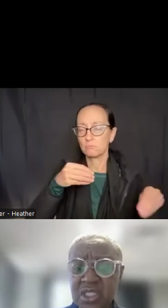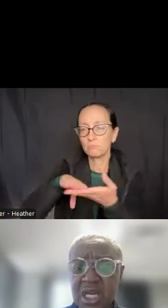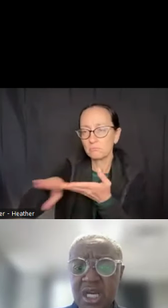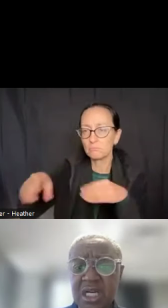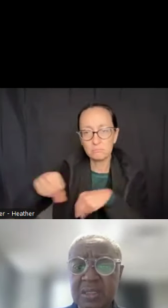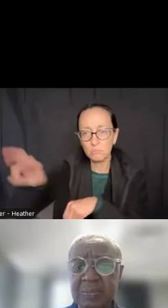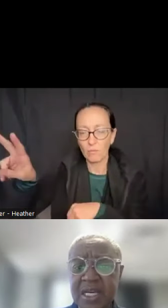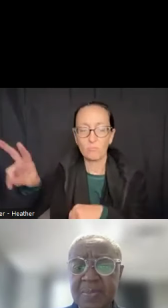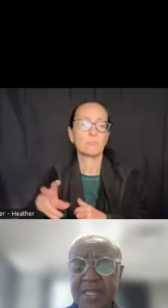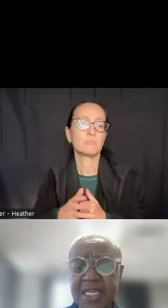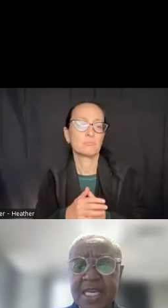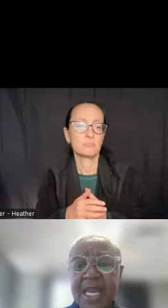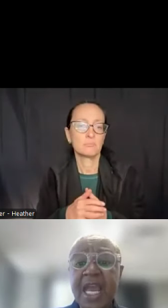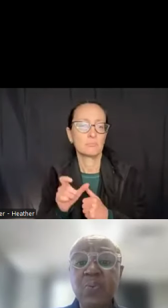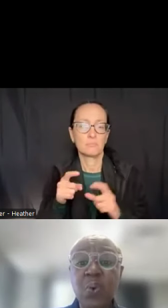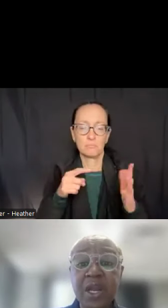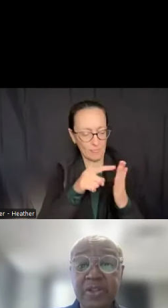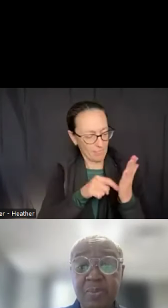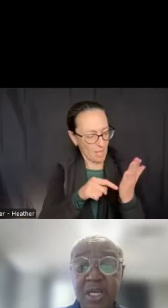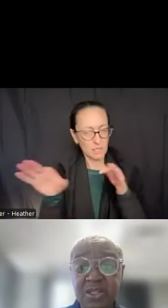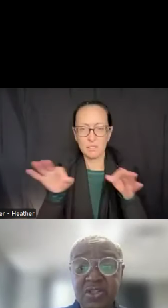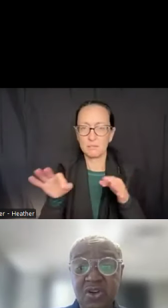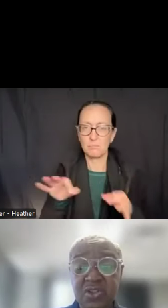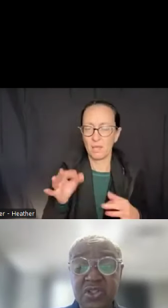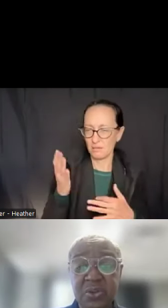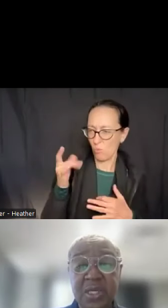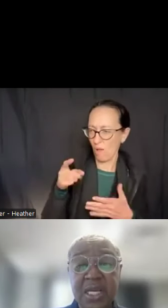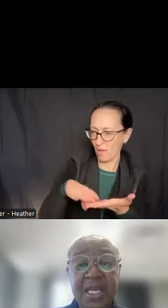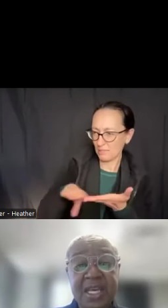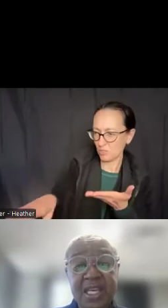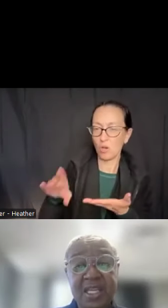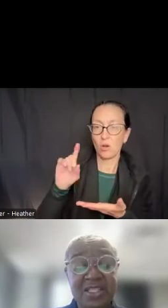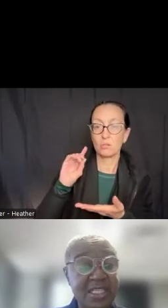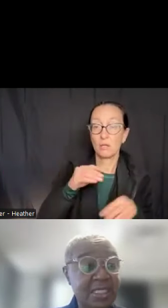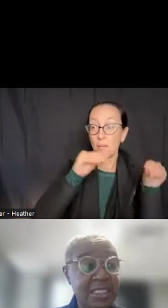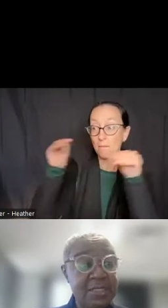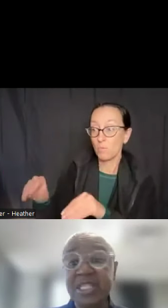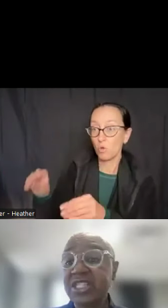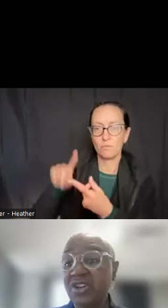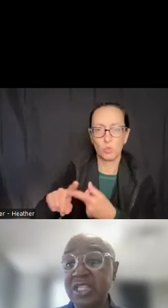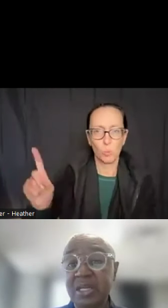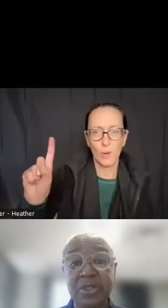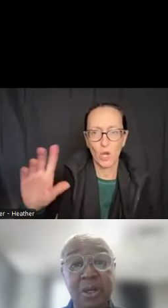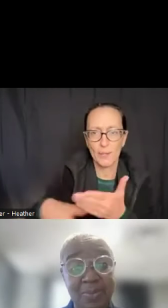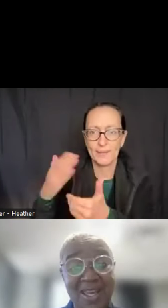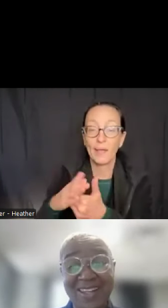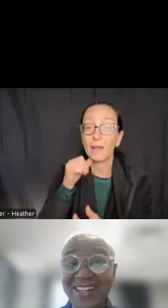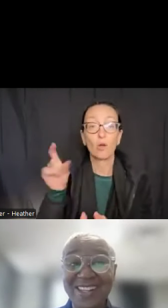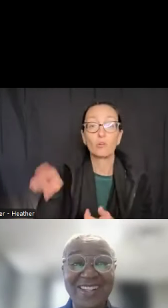discharged type thing and where they're being discharged to. They can't just discharge them